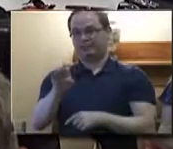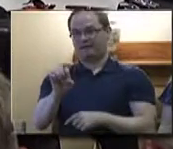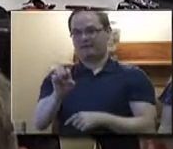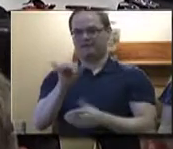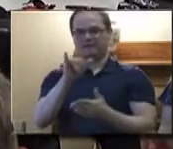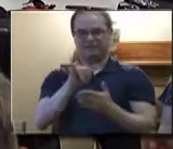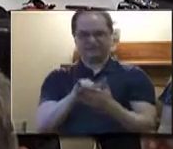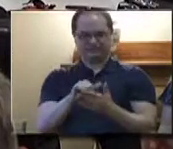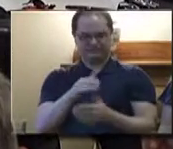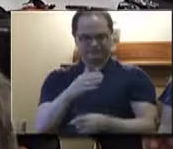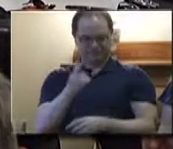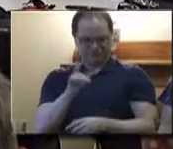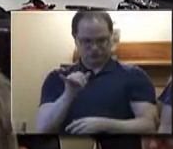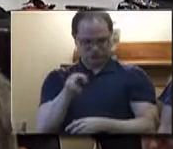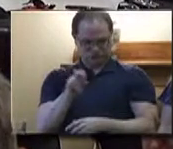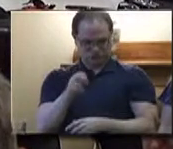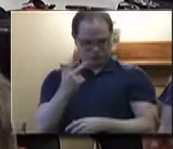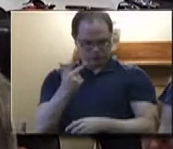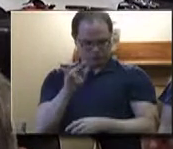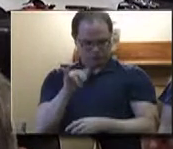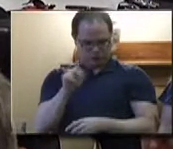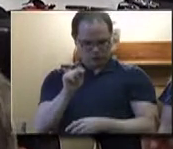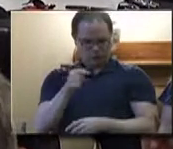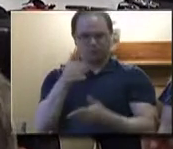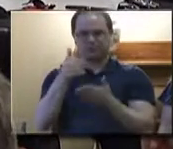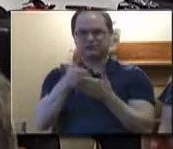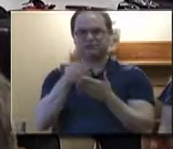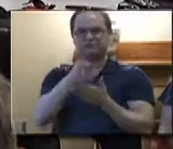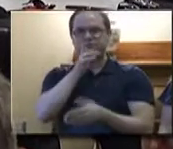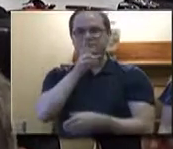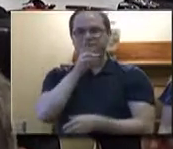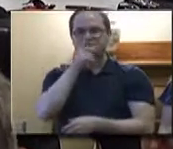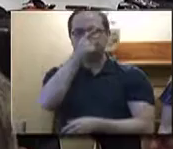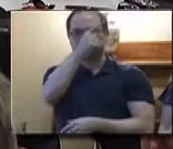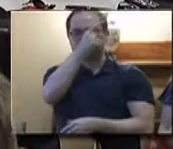Jester 3 unit, which is a unit outside of Houston, and